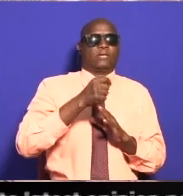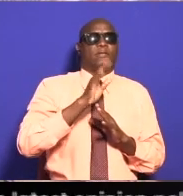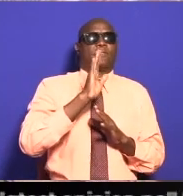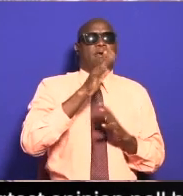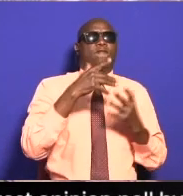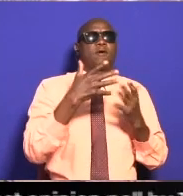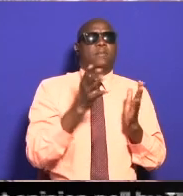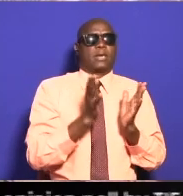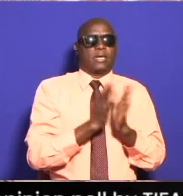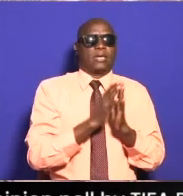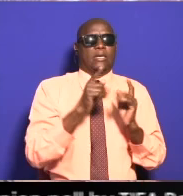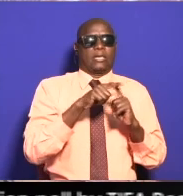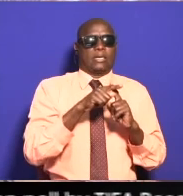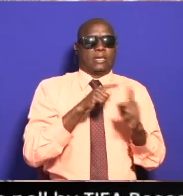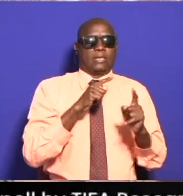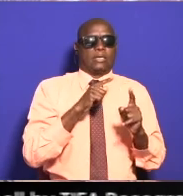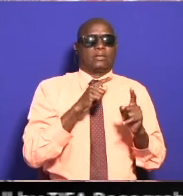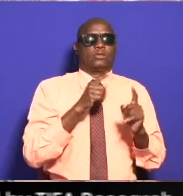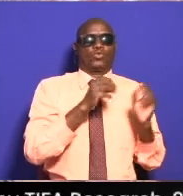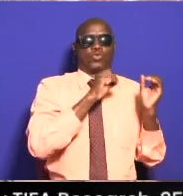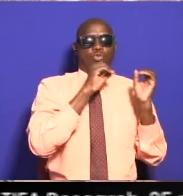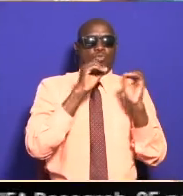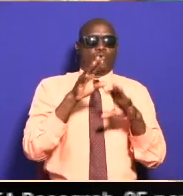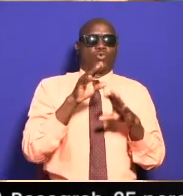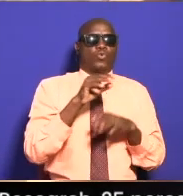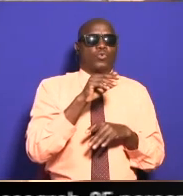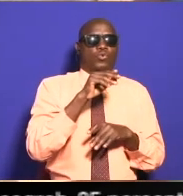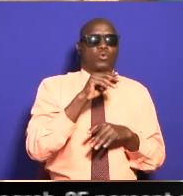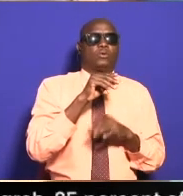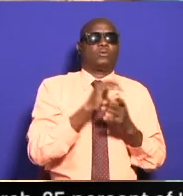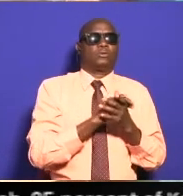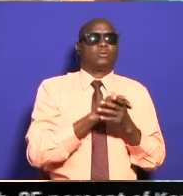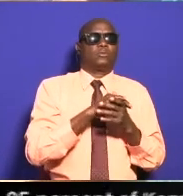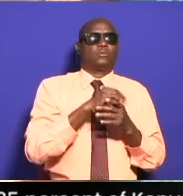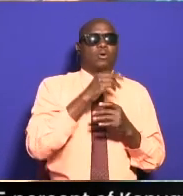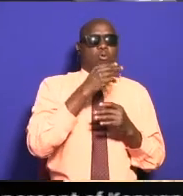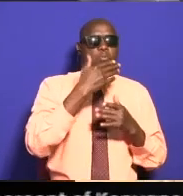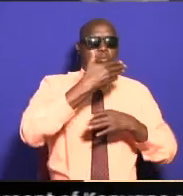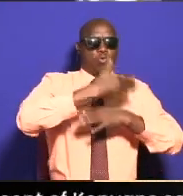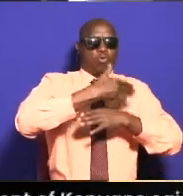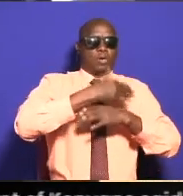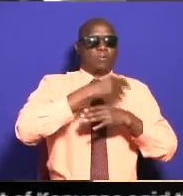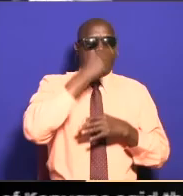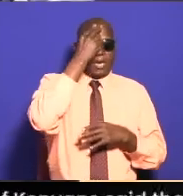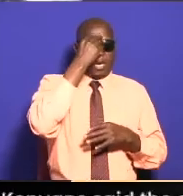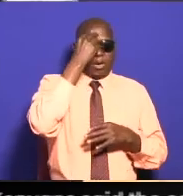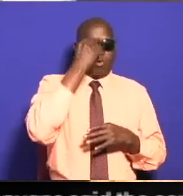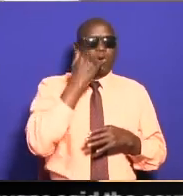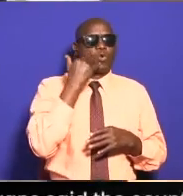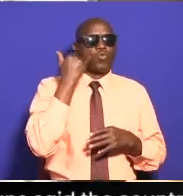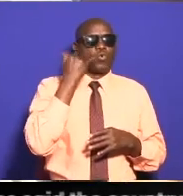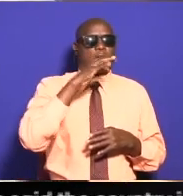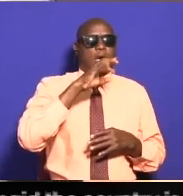bodies dumped at Kedong Ranch near satellite area at the border of Narok and Nakuru counties by unknown